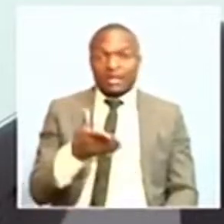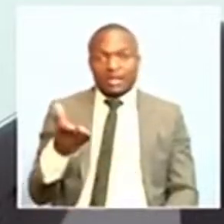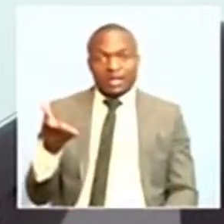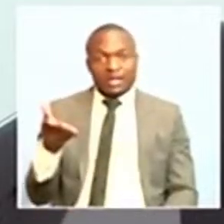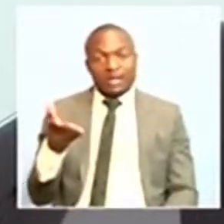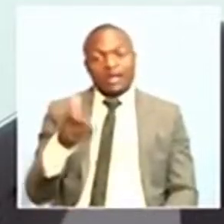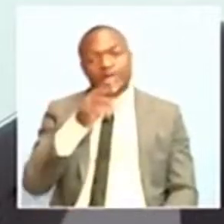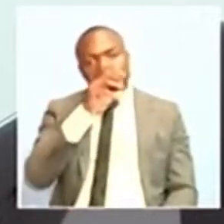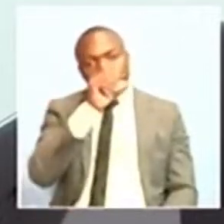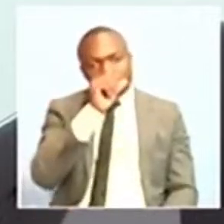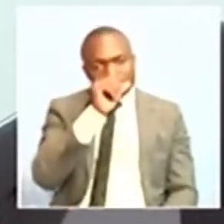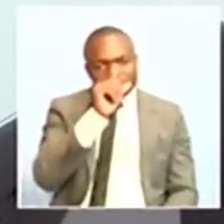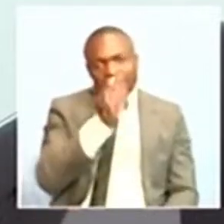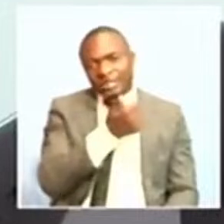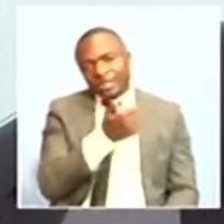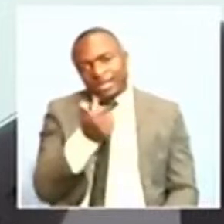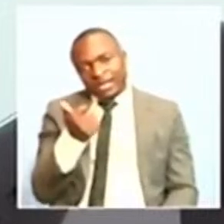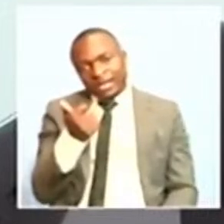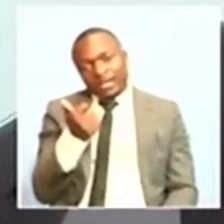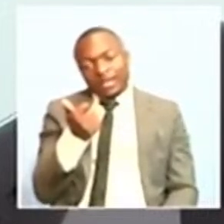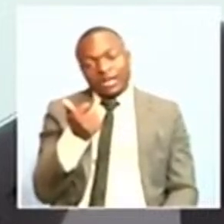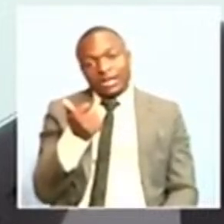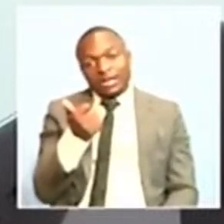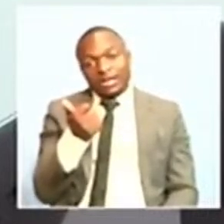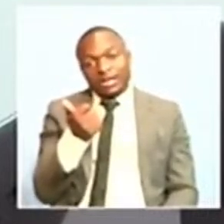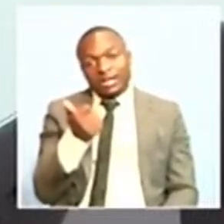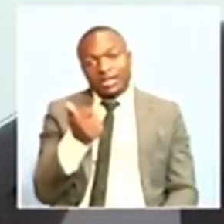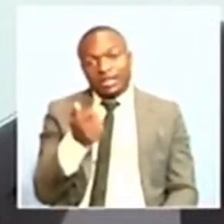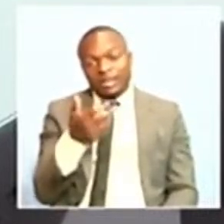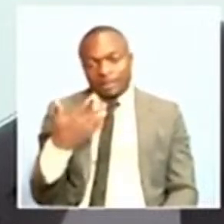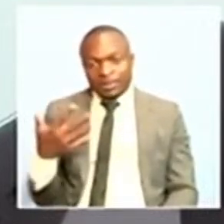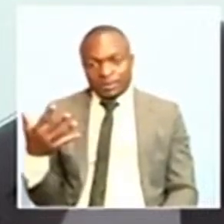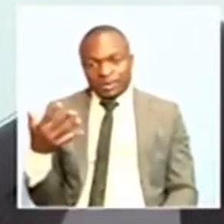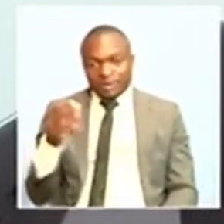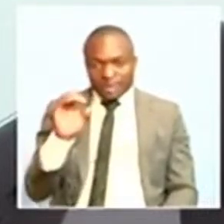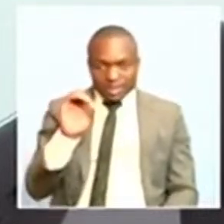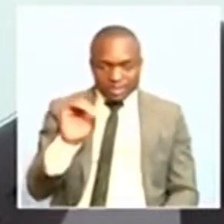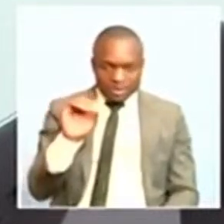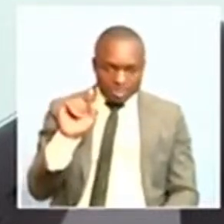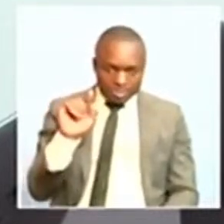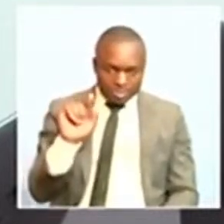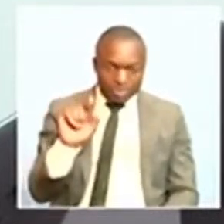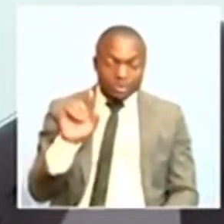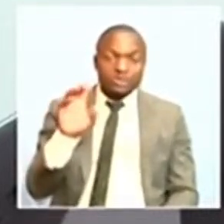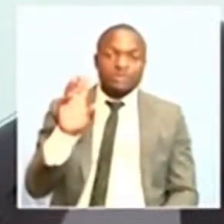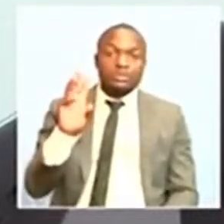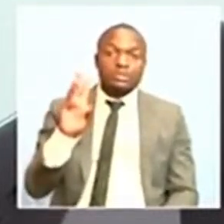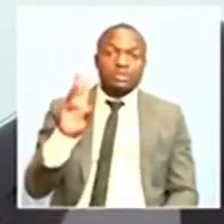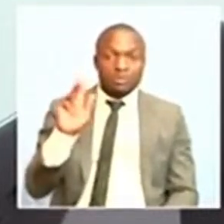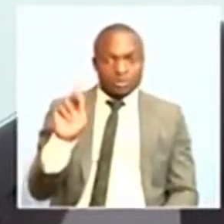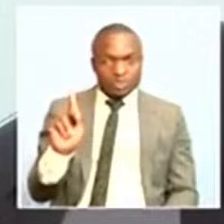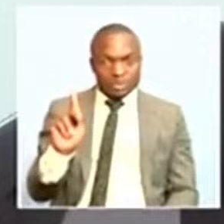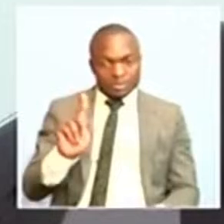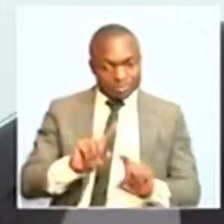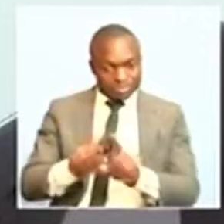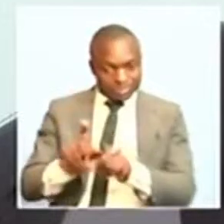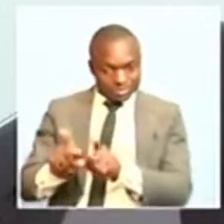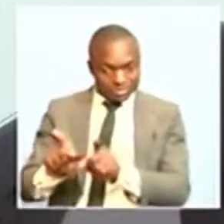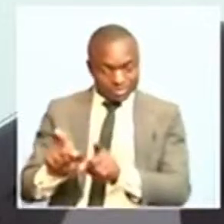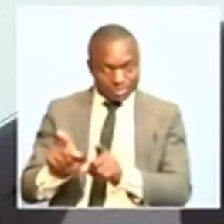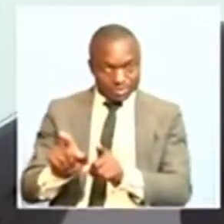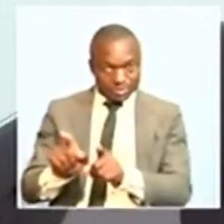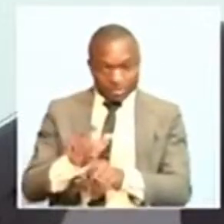other beverages are levied at 0.6 kwacha and 0.3 kwacha respectively. So for